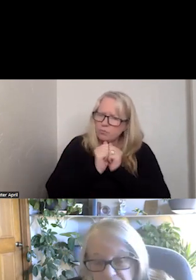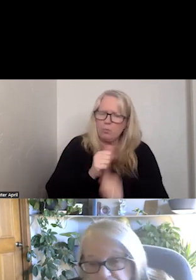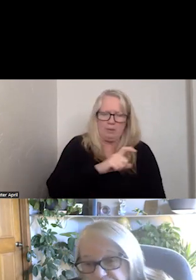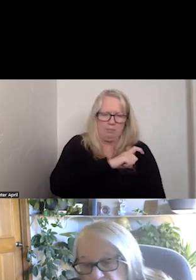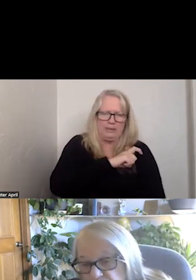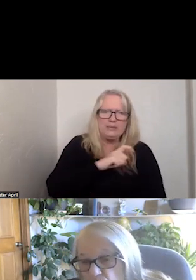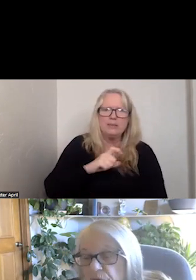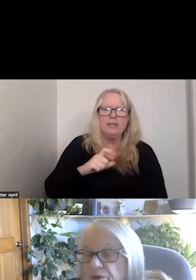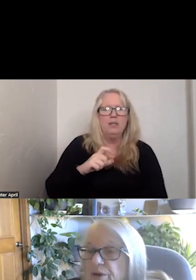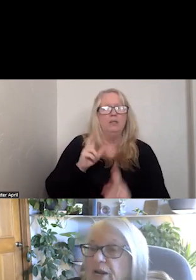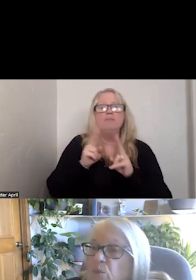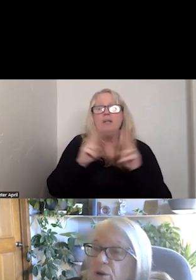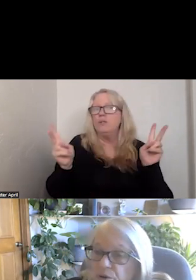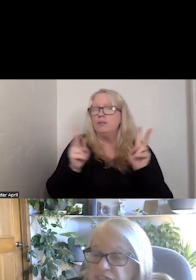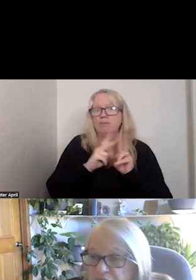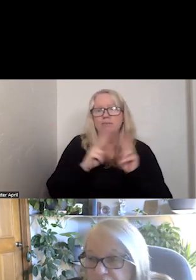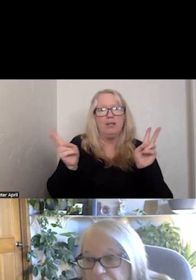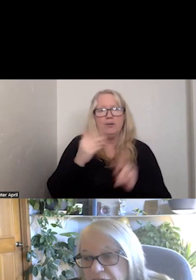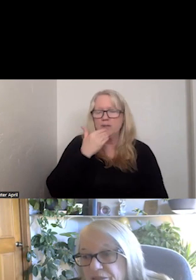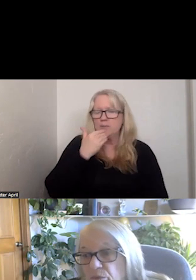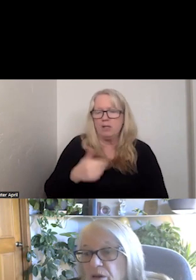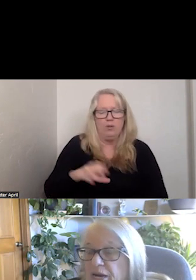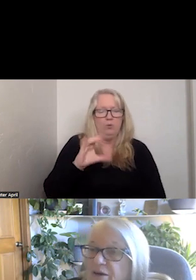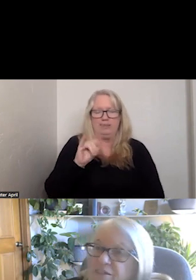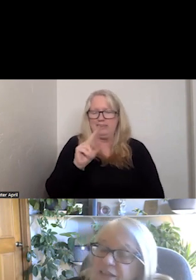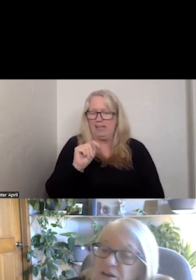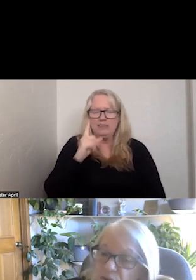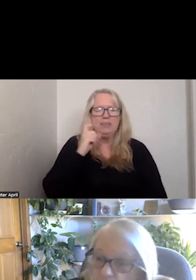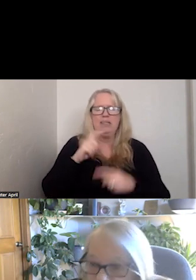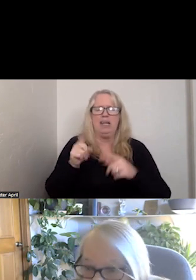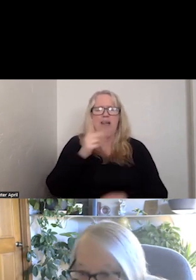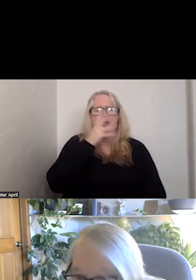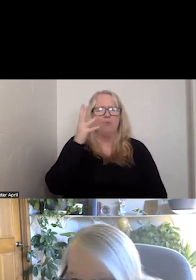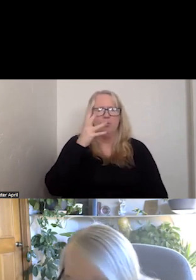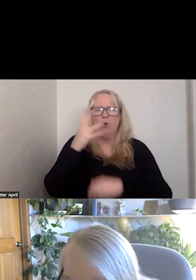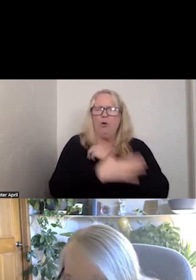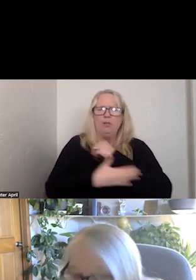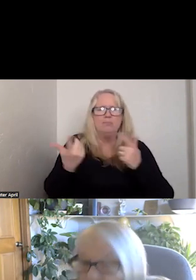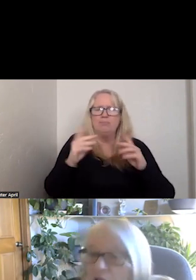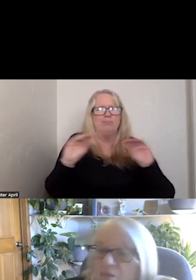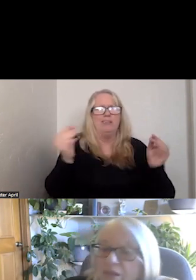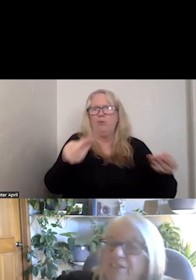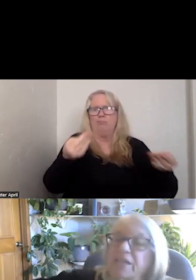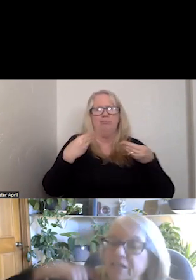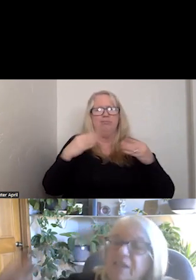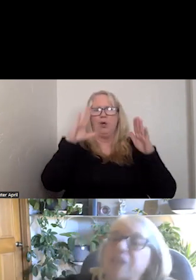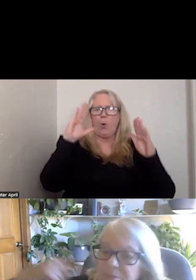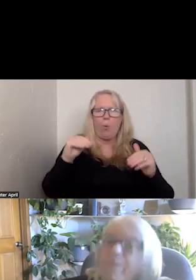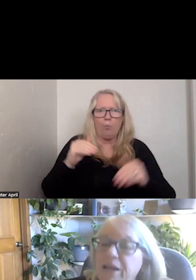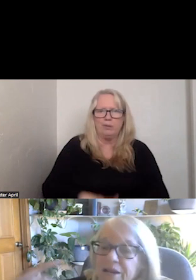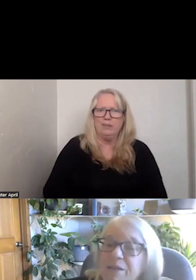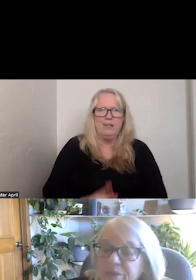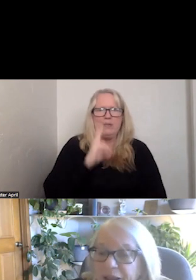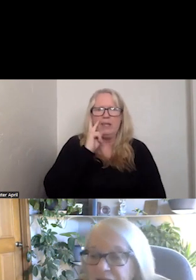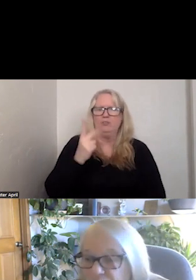is very, very important. I work with CIT in the rural areas. They don't hold out hope for us. All they see is us coming